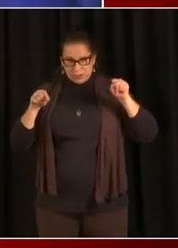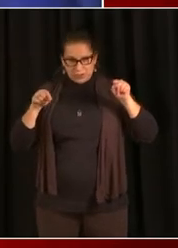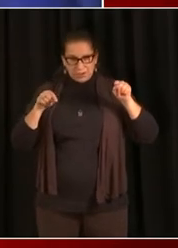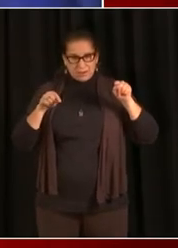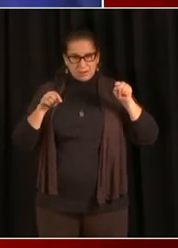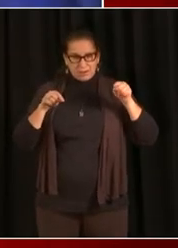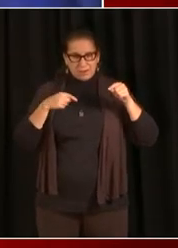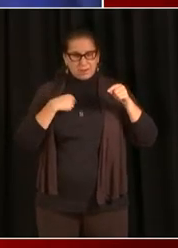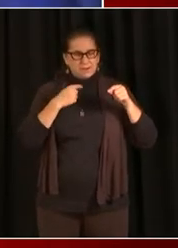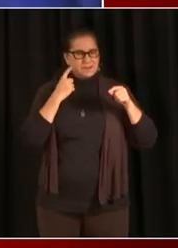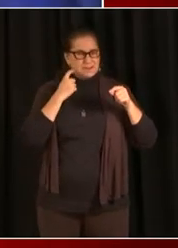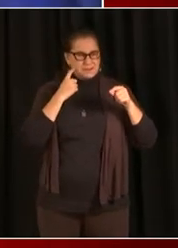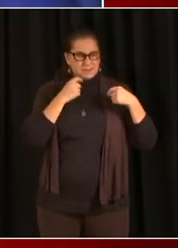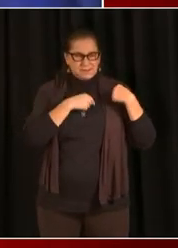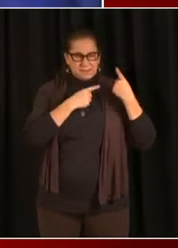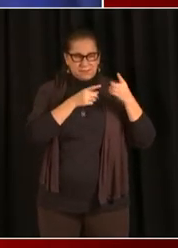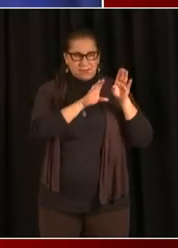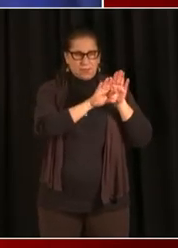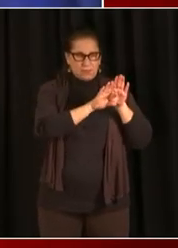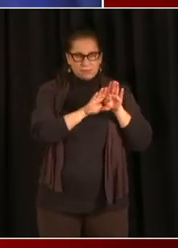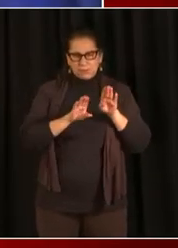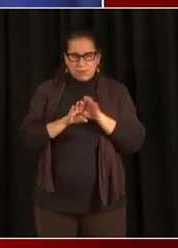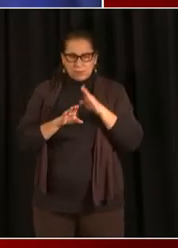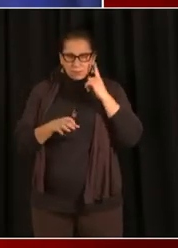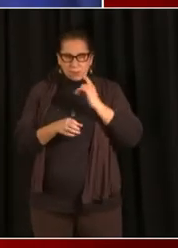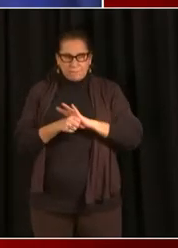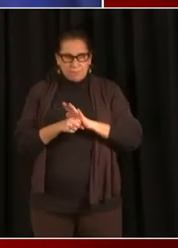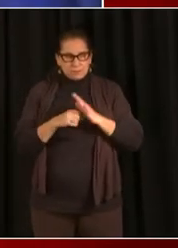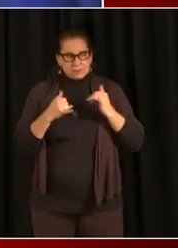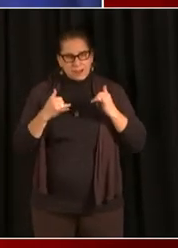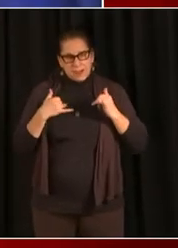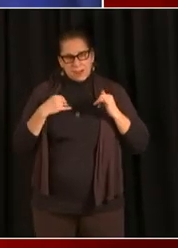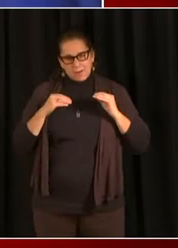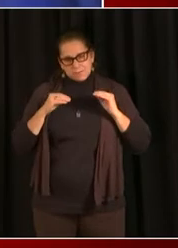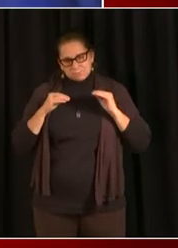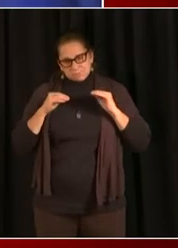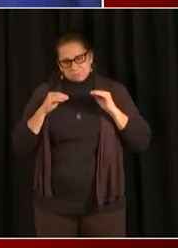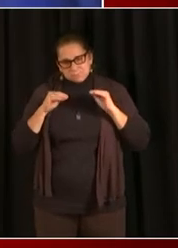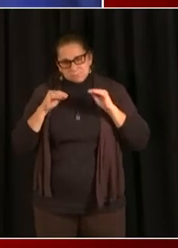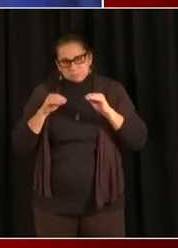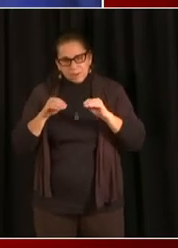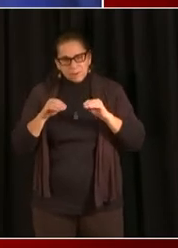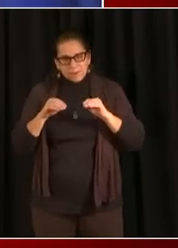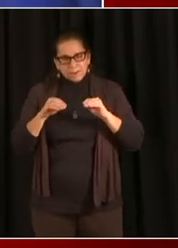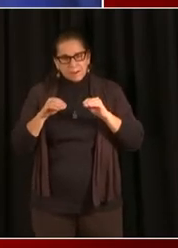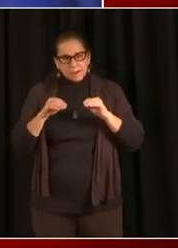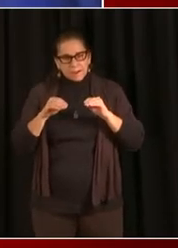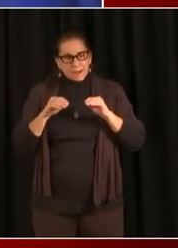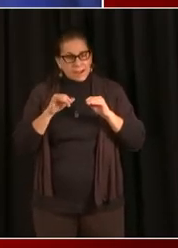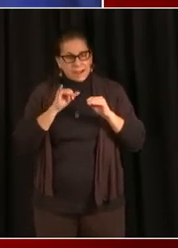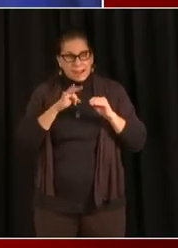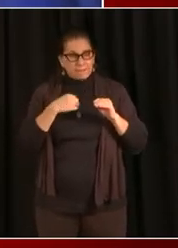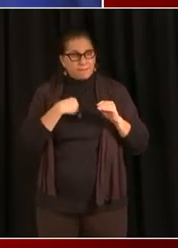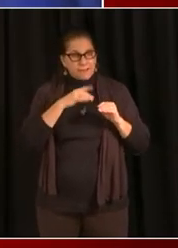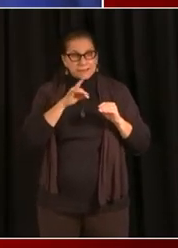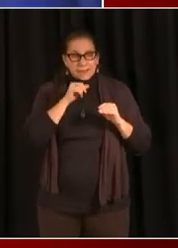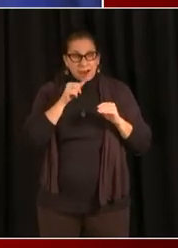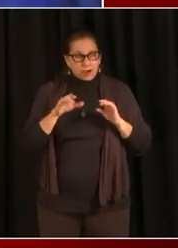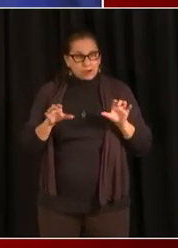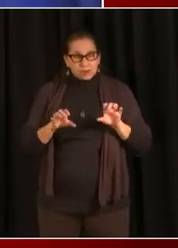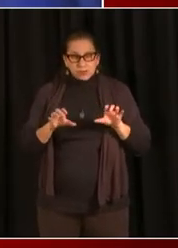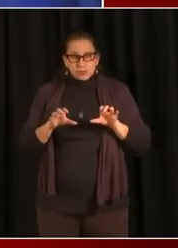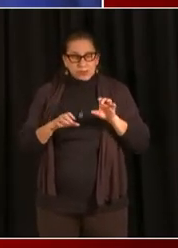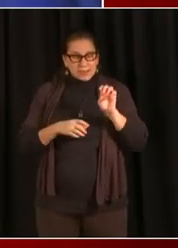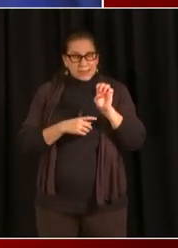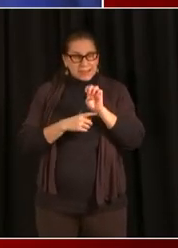months. And had we not made that pivot into e-commerce, we would not be here now. And I have to say, it's